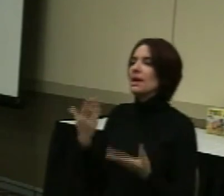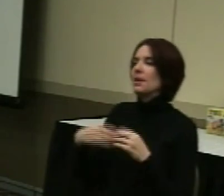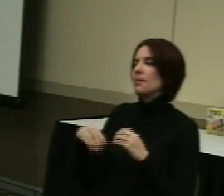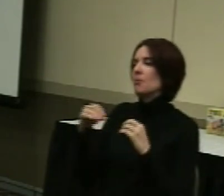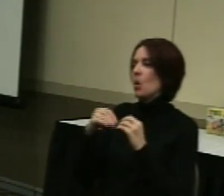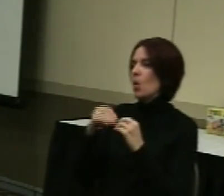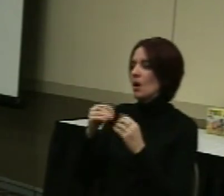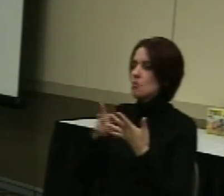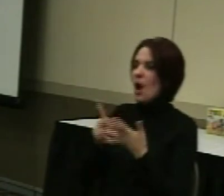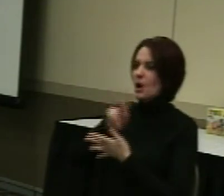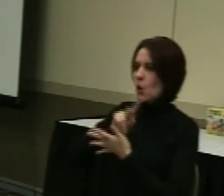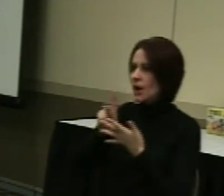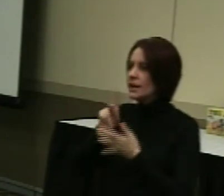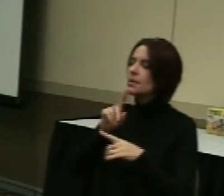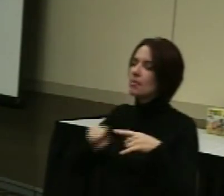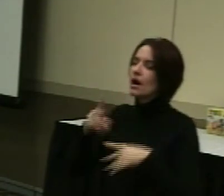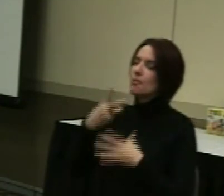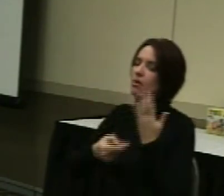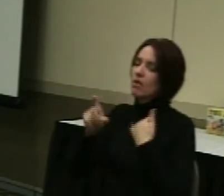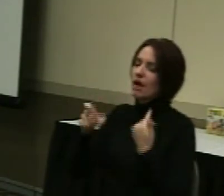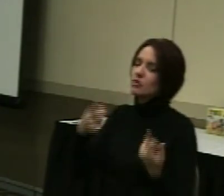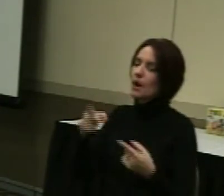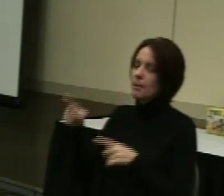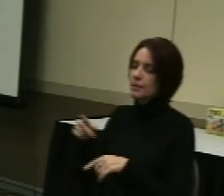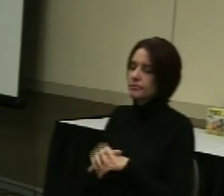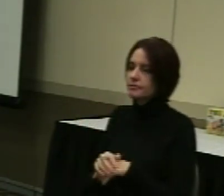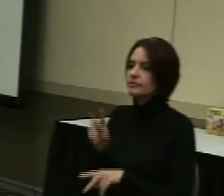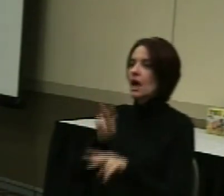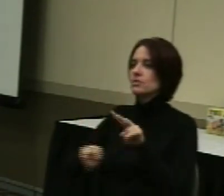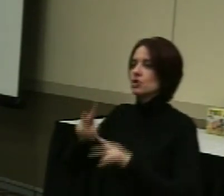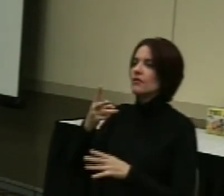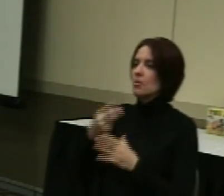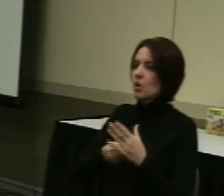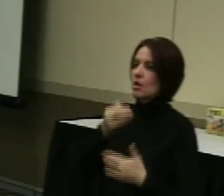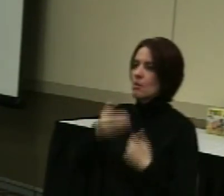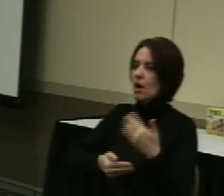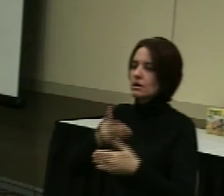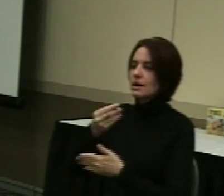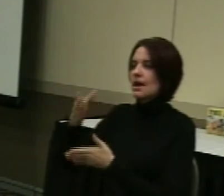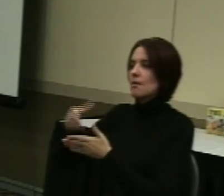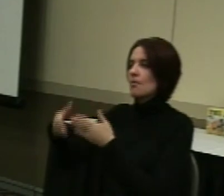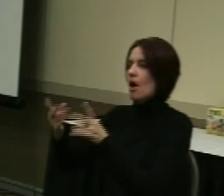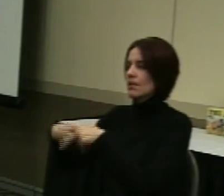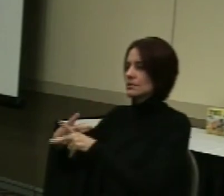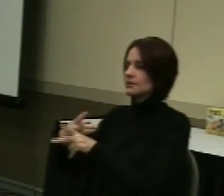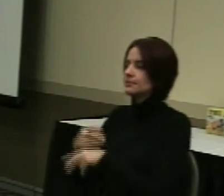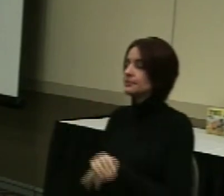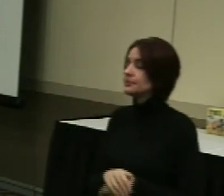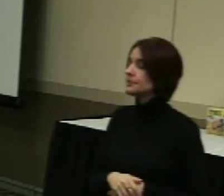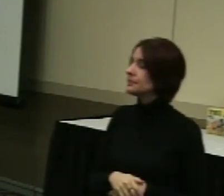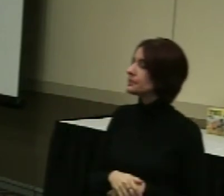truly we need both to be going on. So observe both process and product. So what